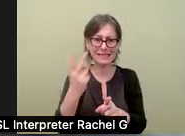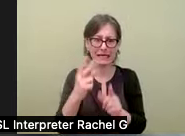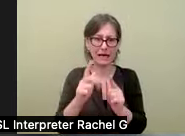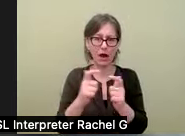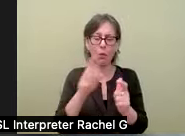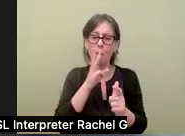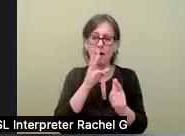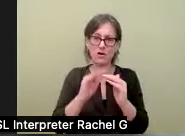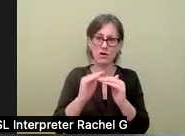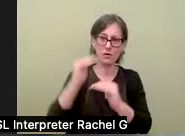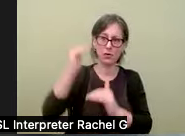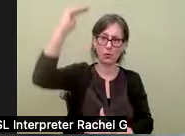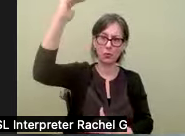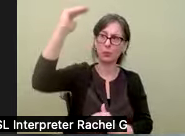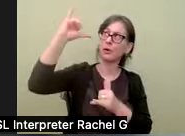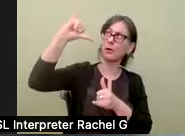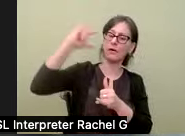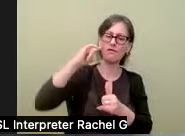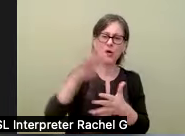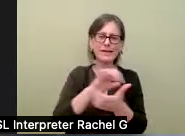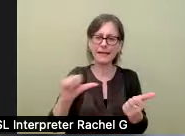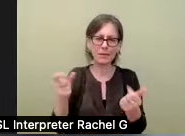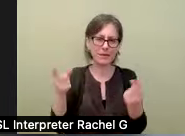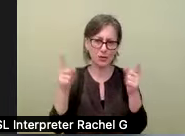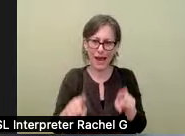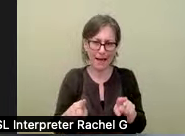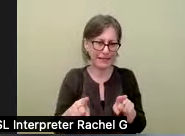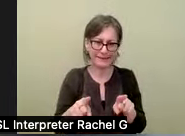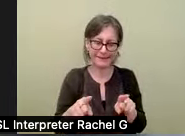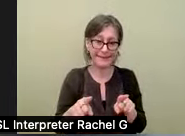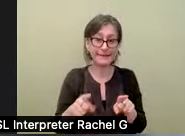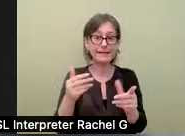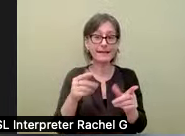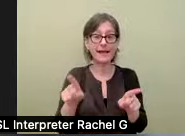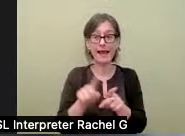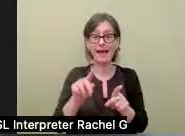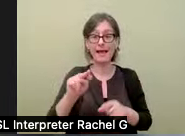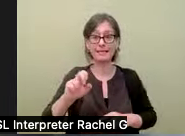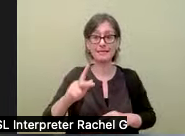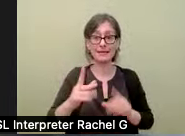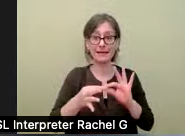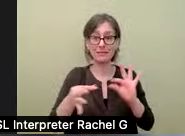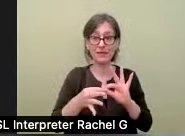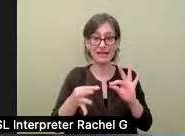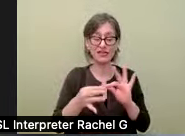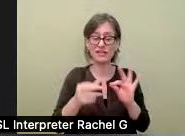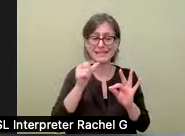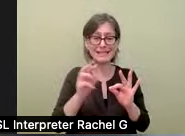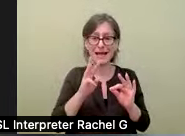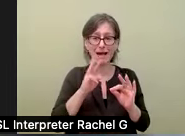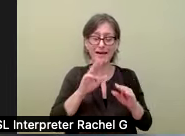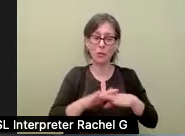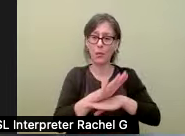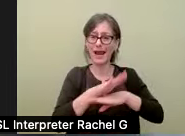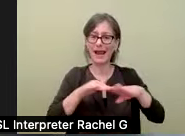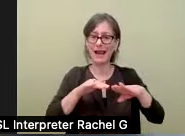there to be a large damaging impact from these tsunamis. Because again, as Nick mentioned, it's not waves that you normally see when